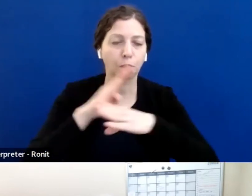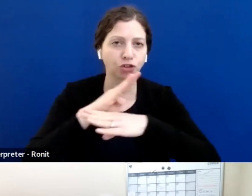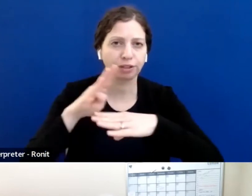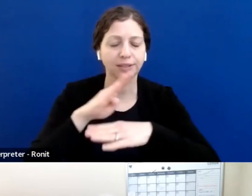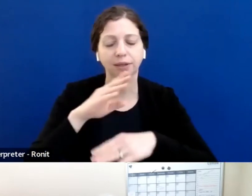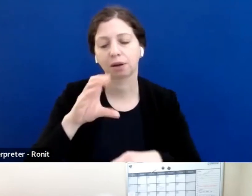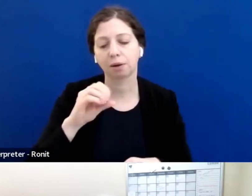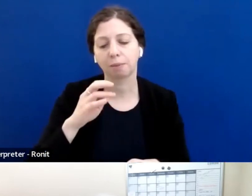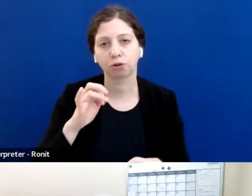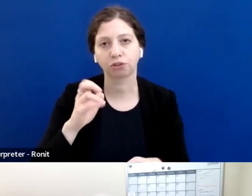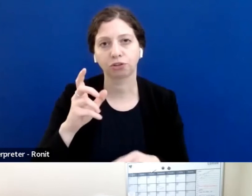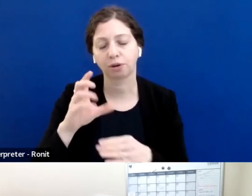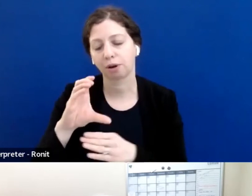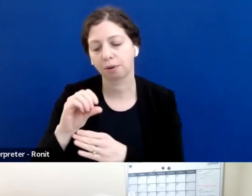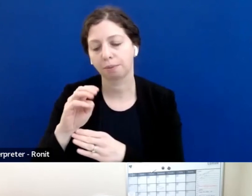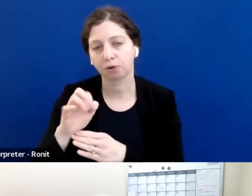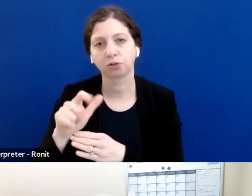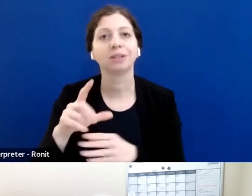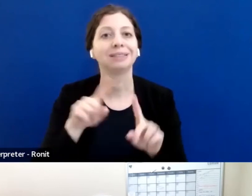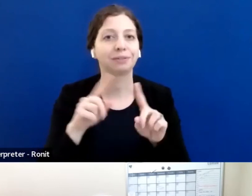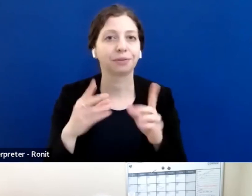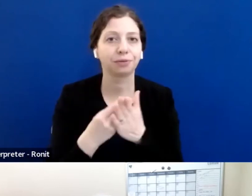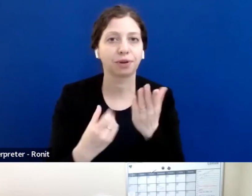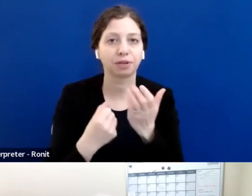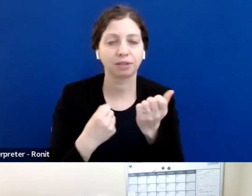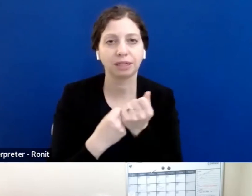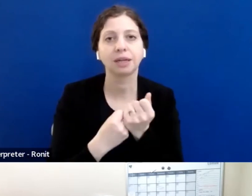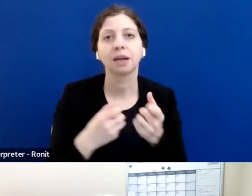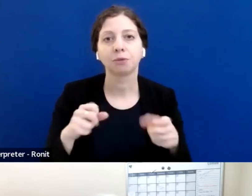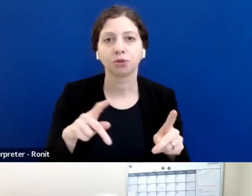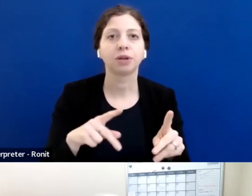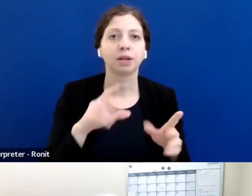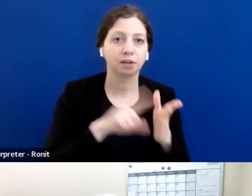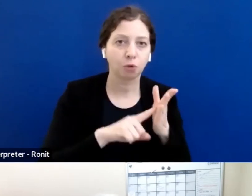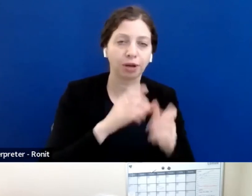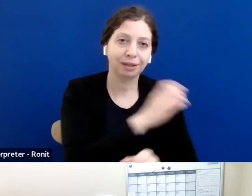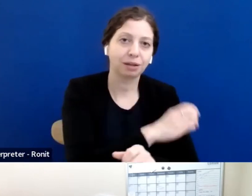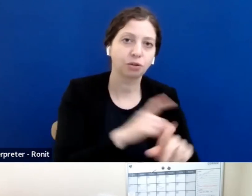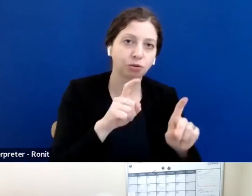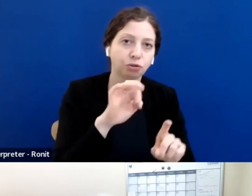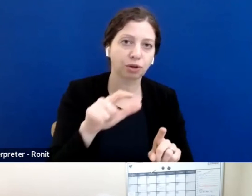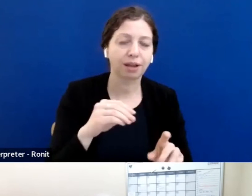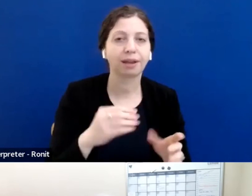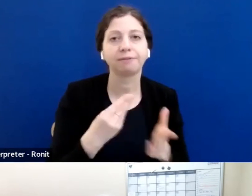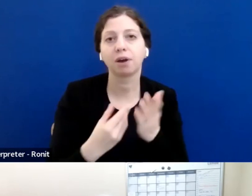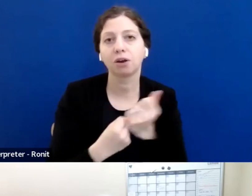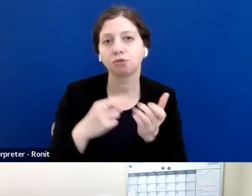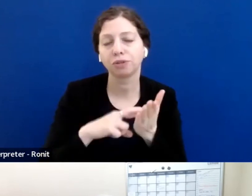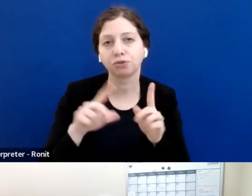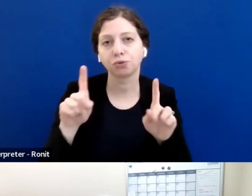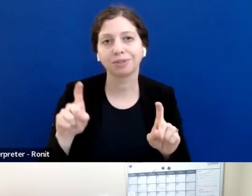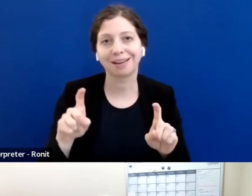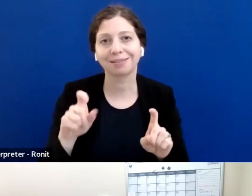different funding opportunities, including exploratory clinical trials, and we also fund research to test whether